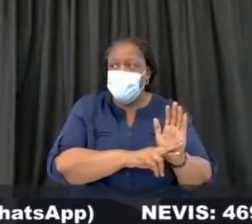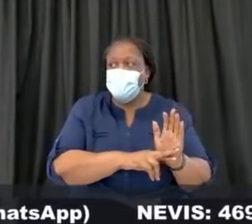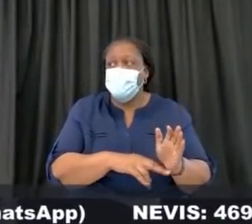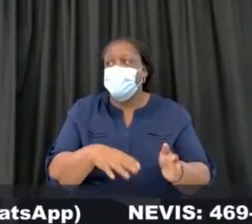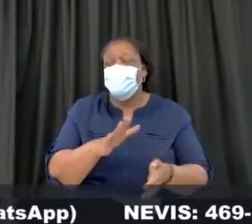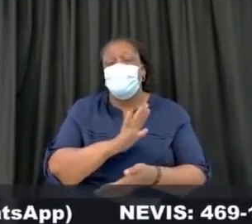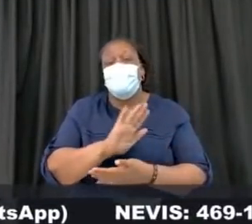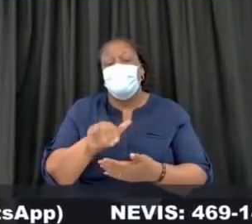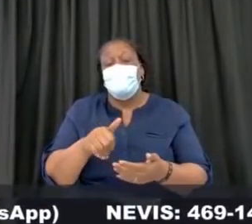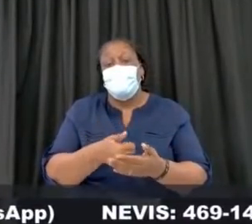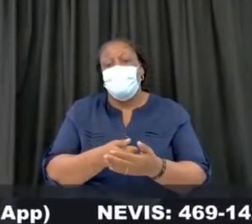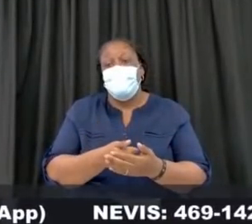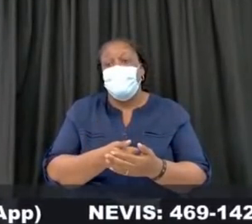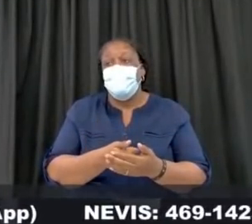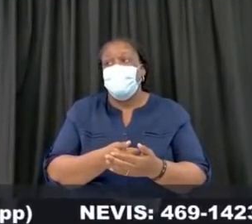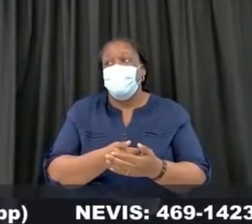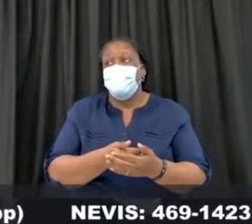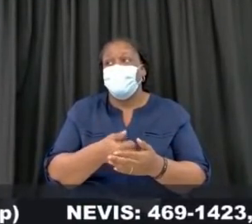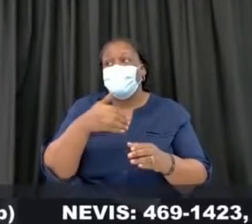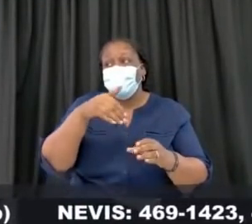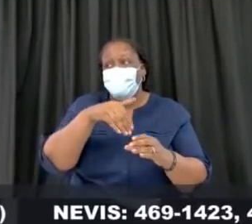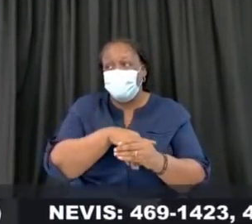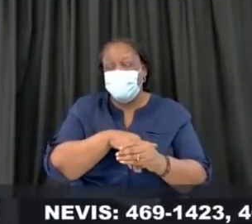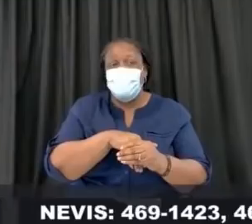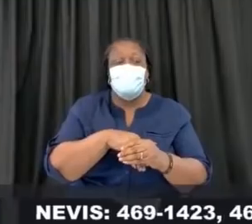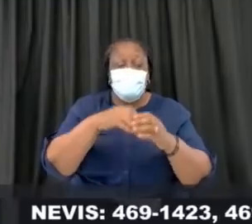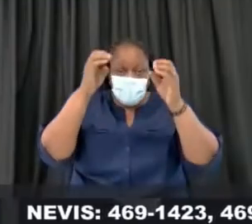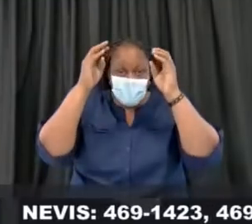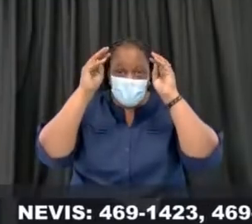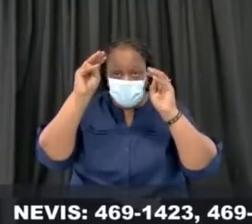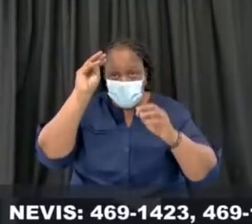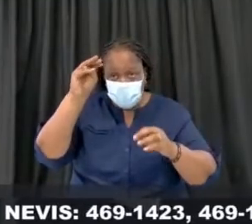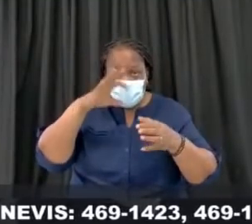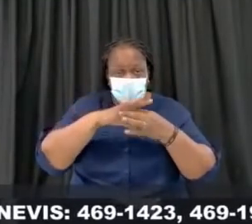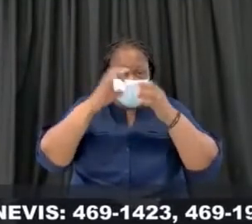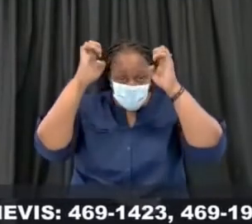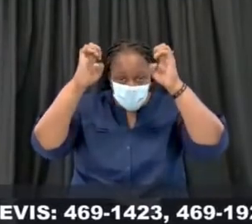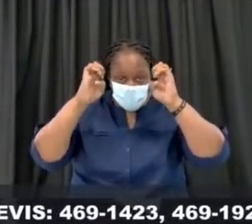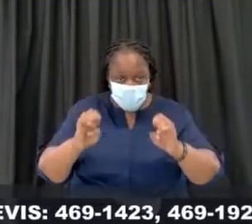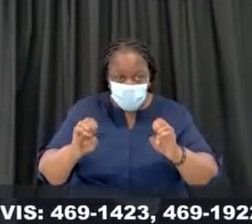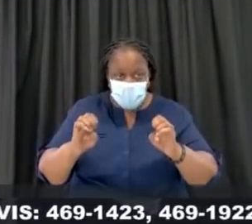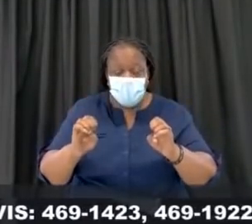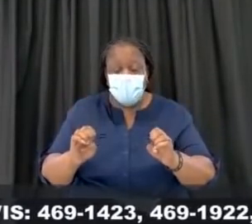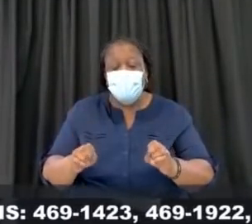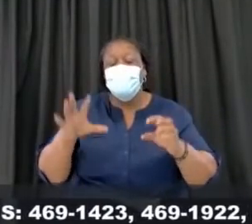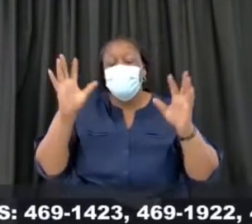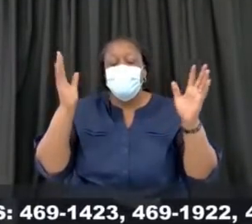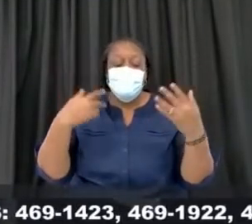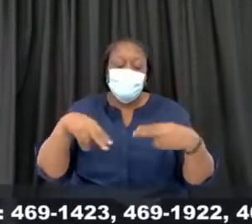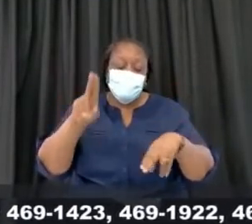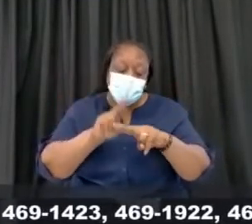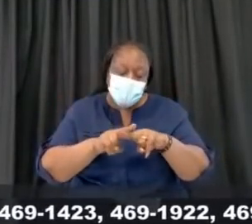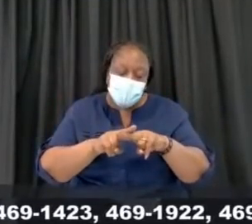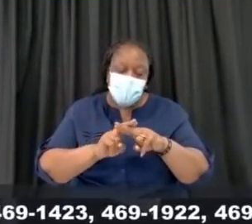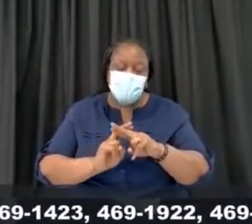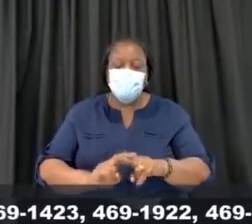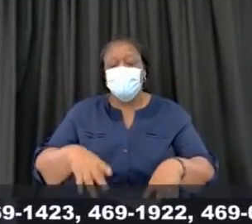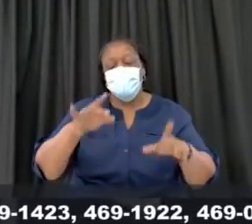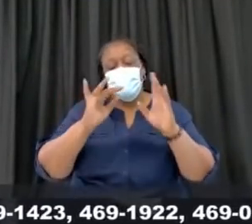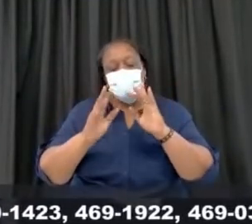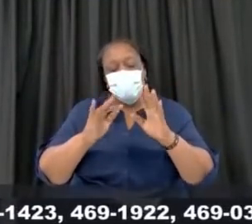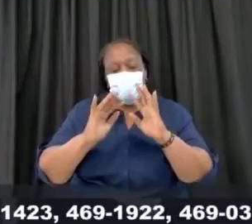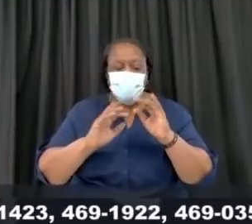These protocols were developed last year, and the Ministry of Education, with their own internal task force that they have,